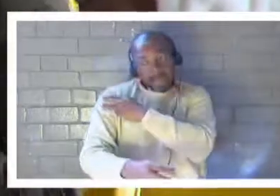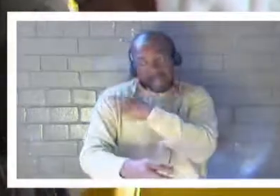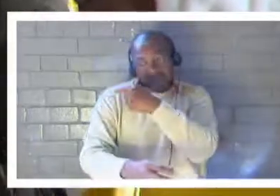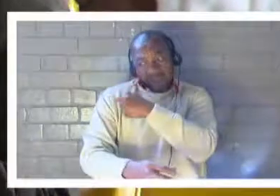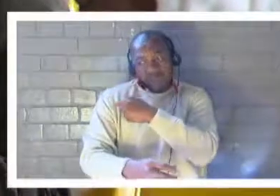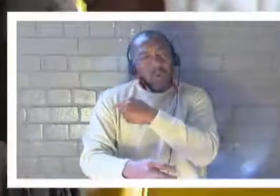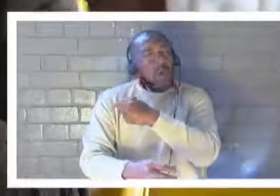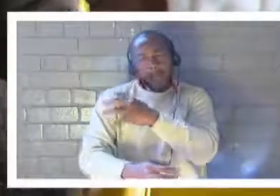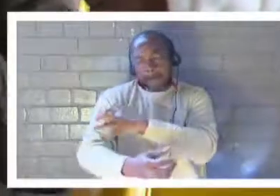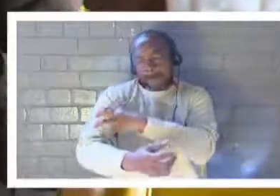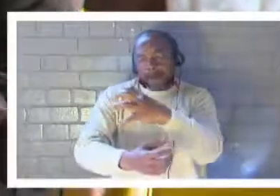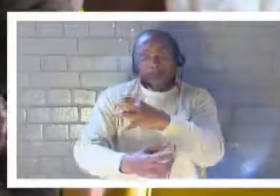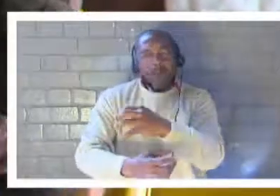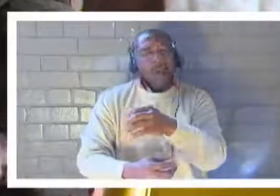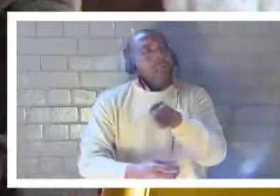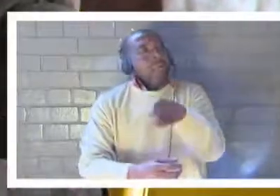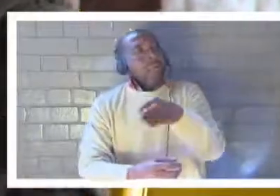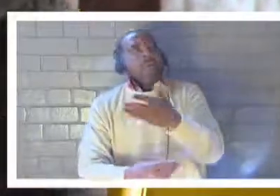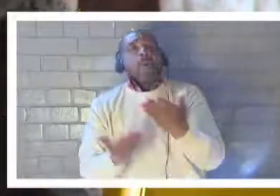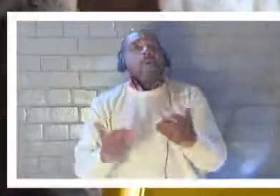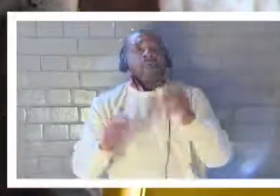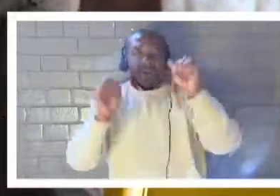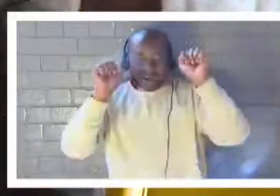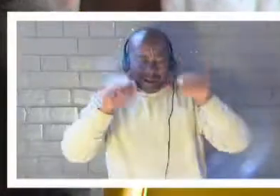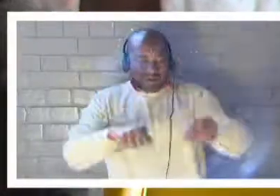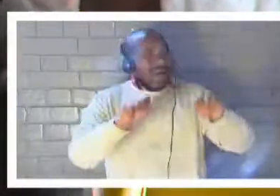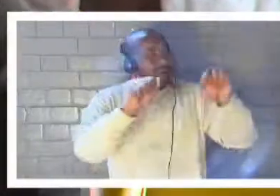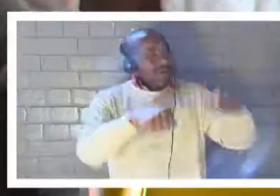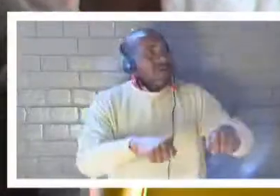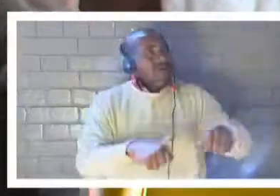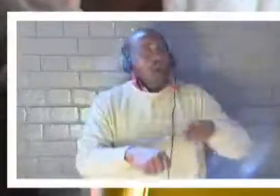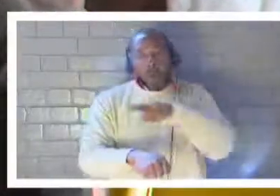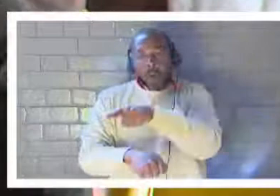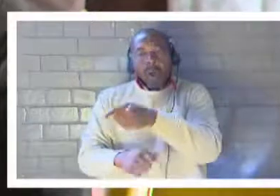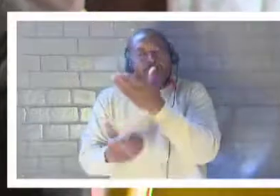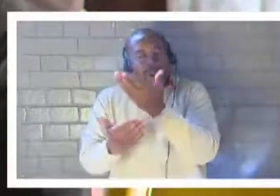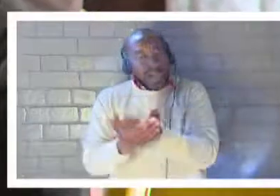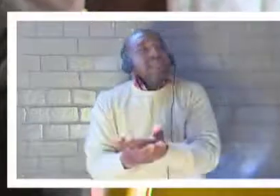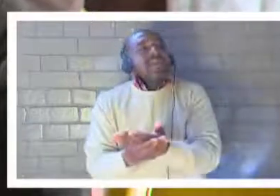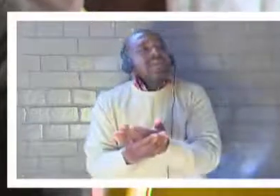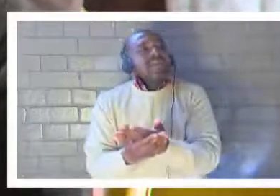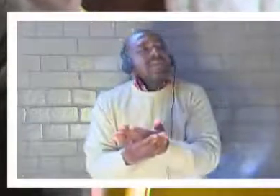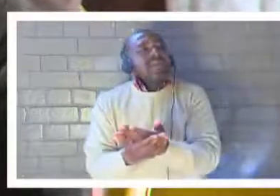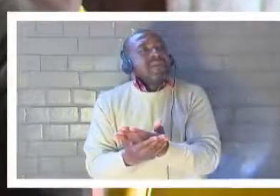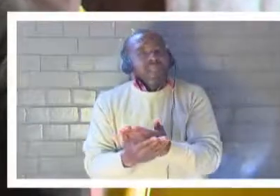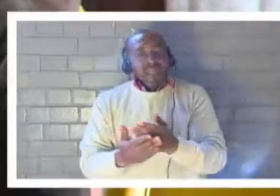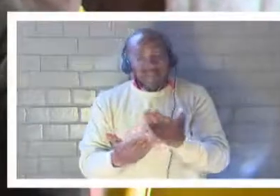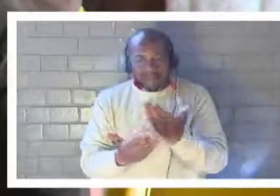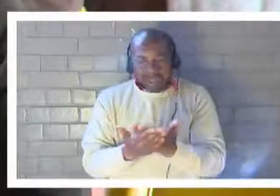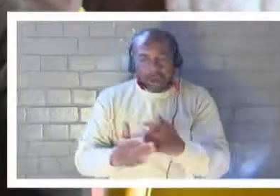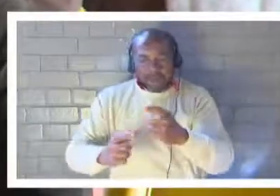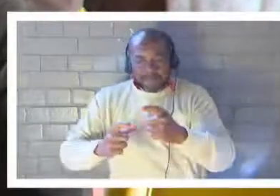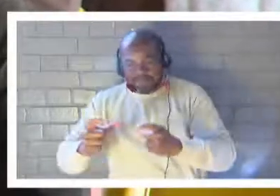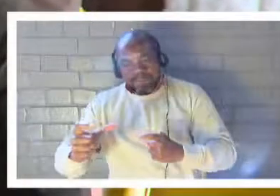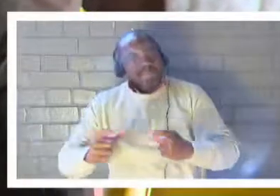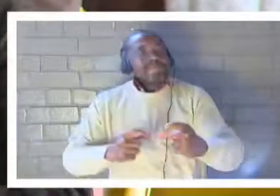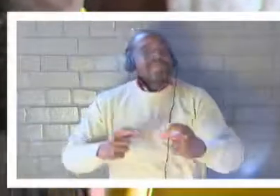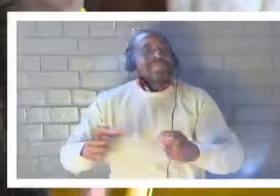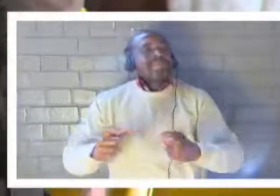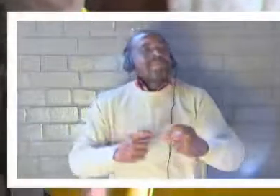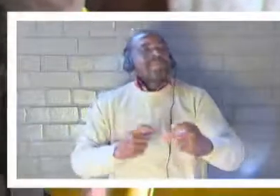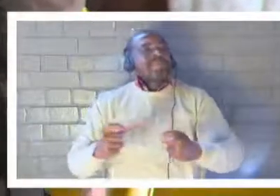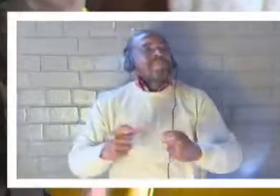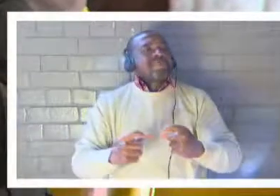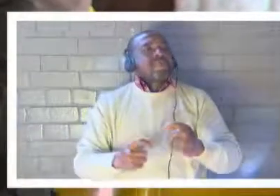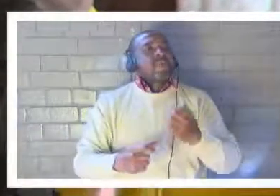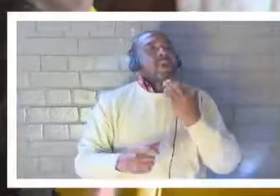any capacity to manage those plumbing teams, carpentry and staff. There